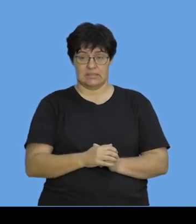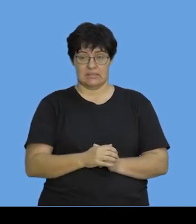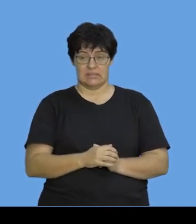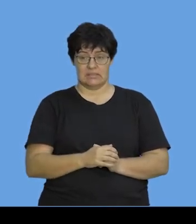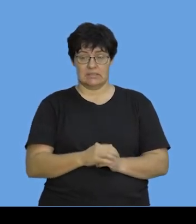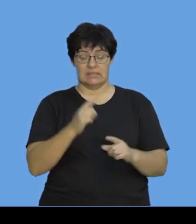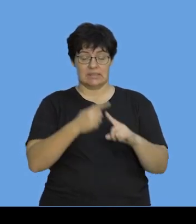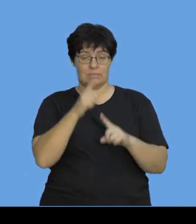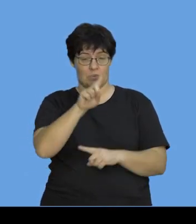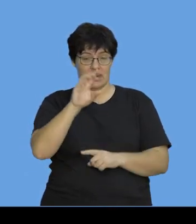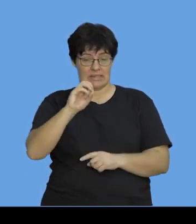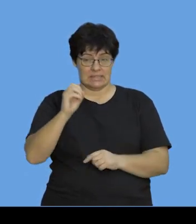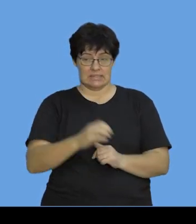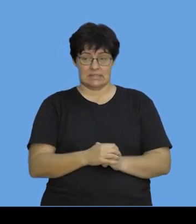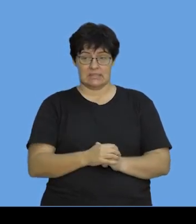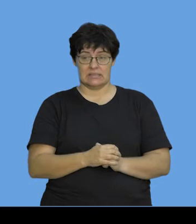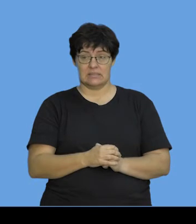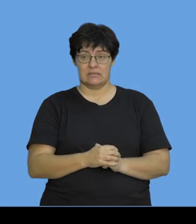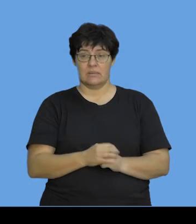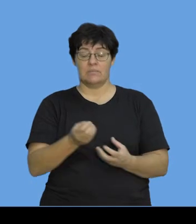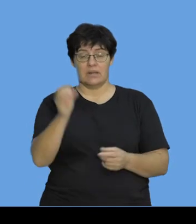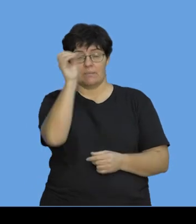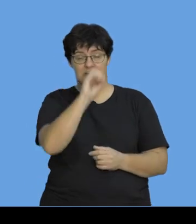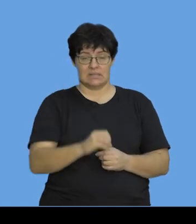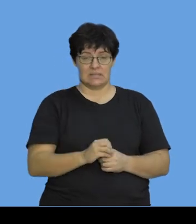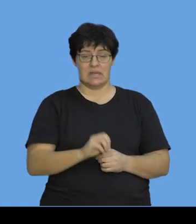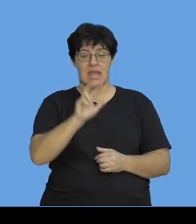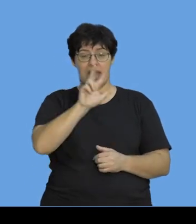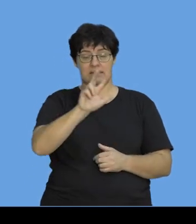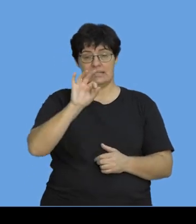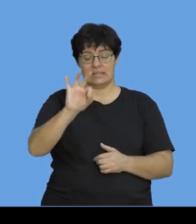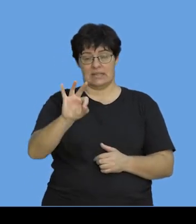multiply this by 100. It gives us the percentage, which is